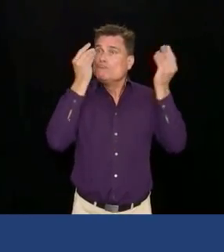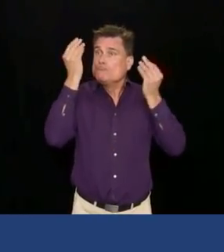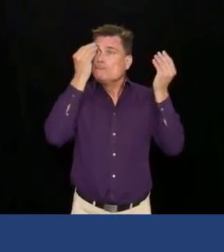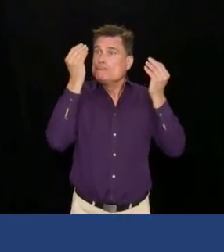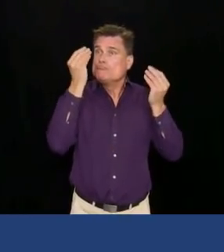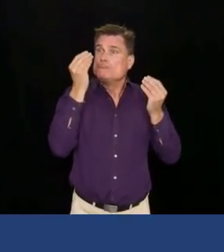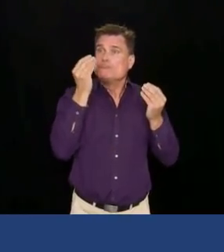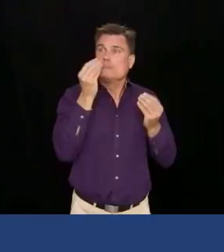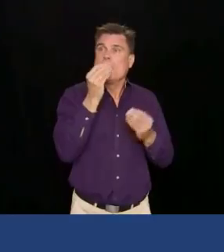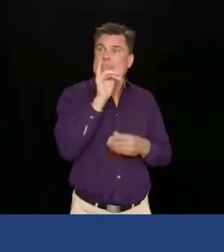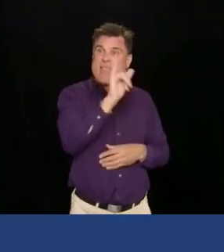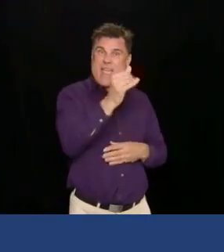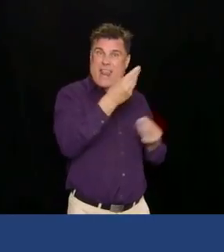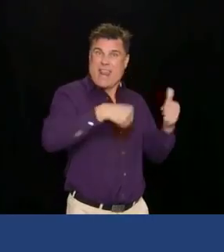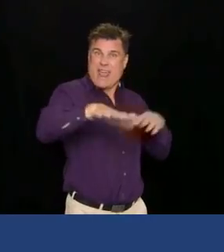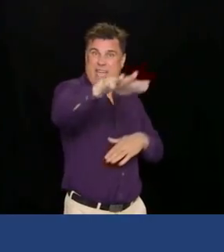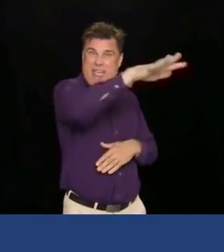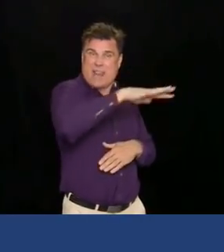a piece of that land